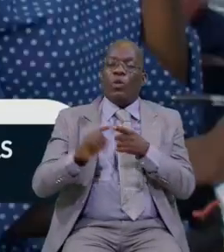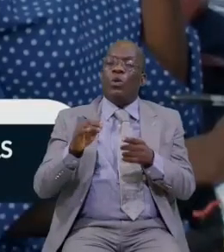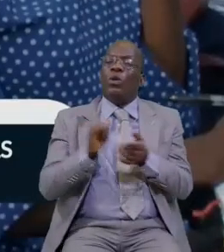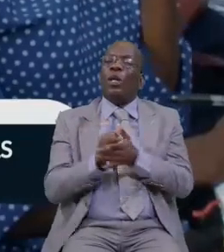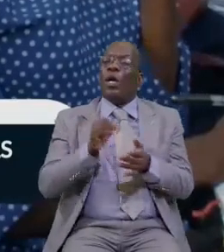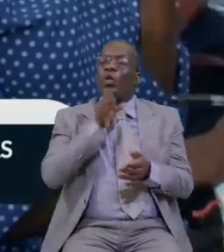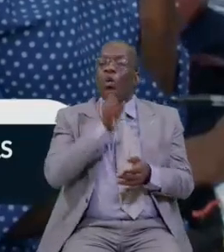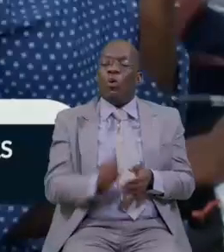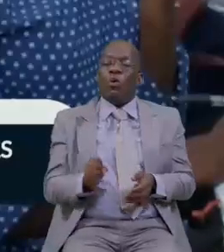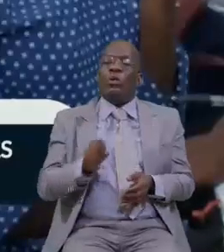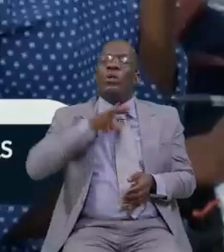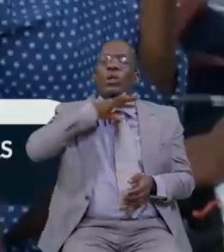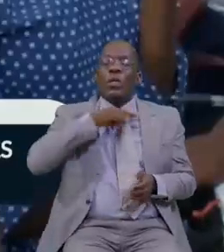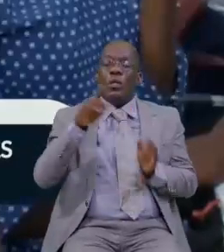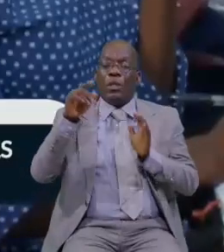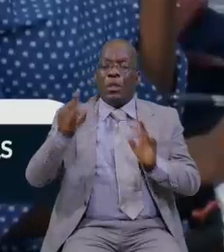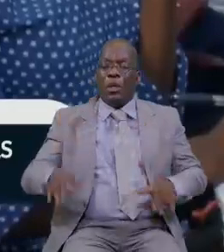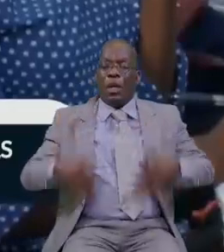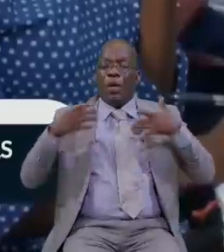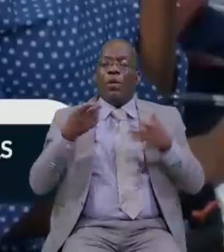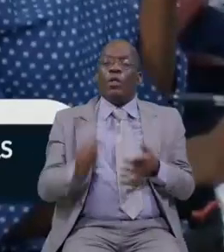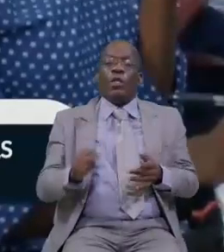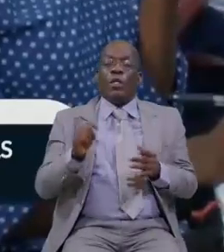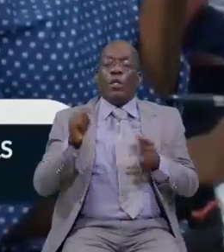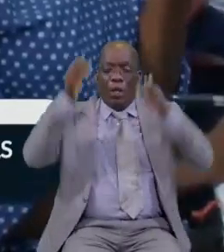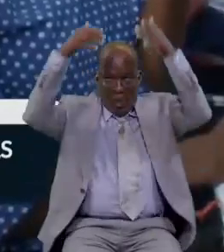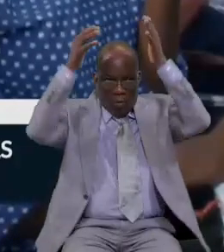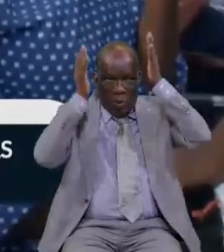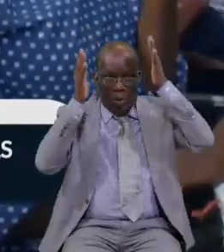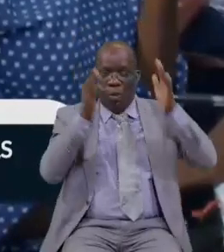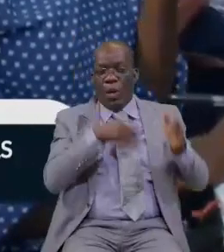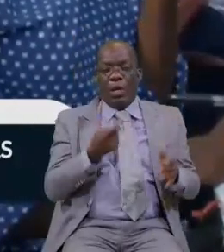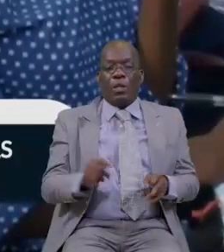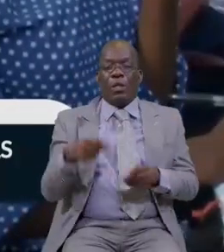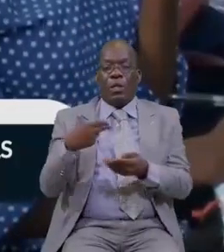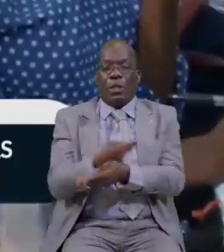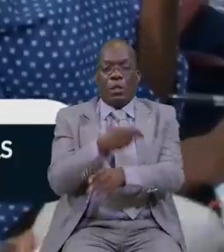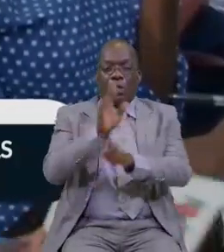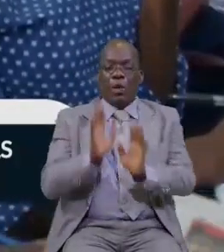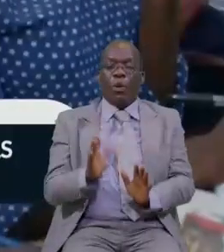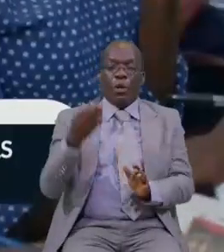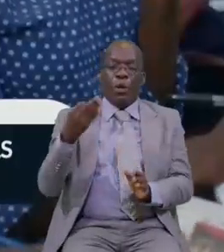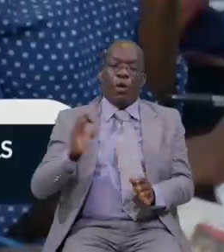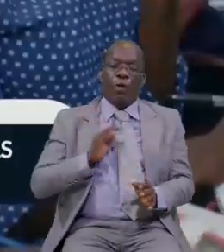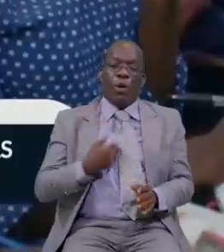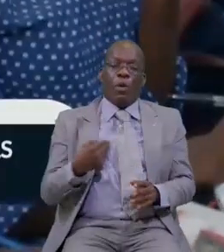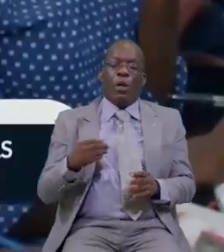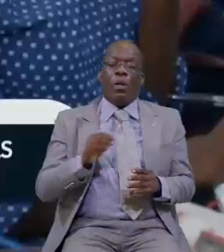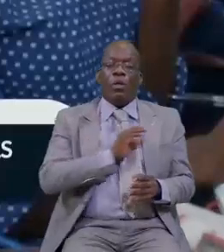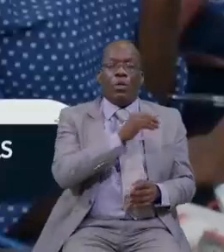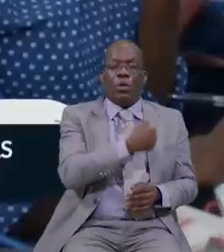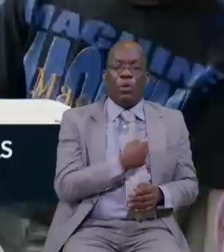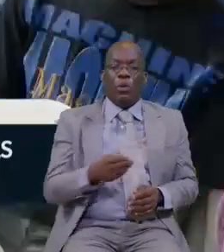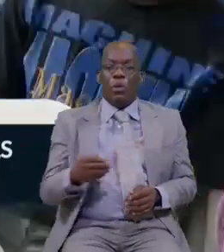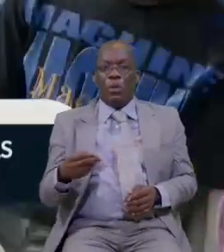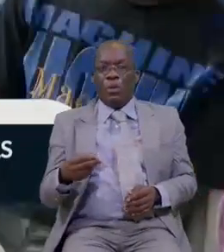bishop and the shepherd of our soul. In Hebrews chapter 13,